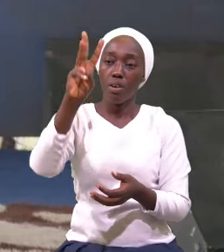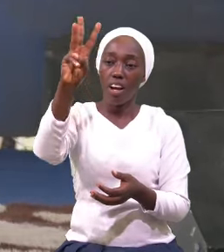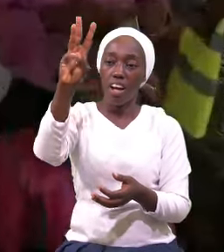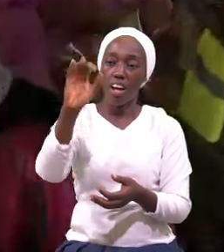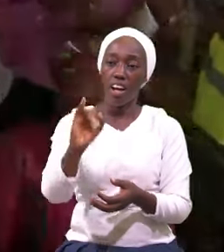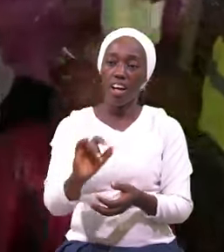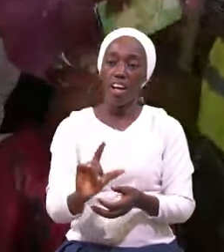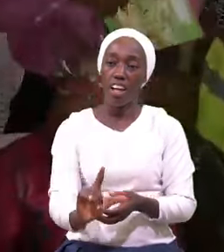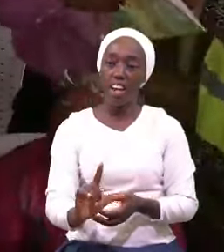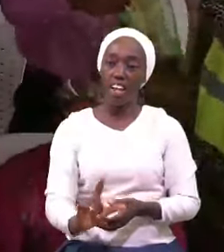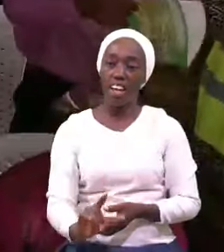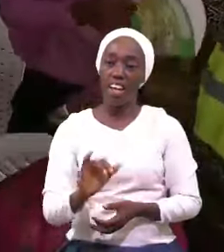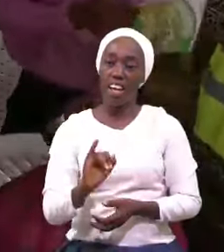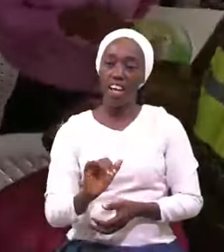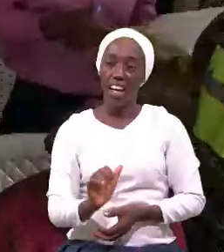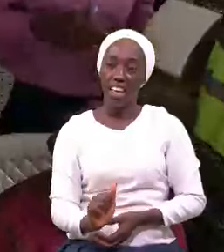Are you ready to go?